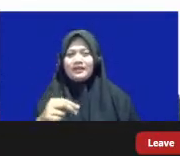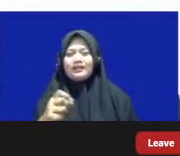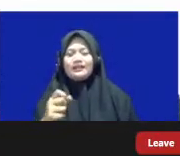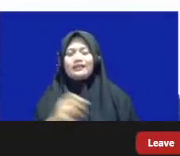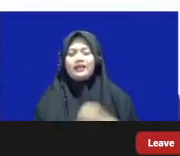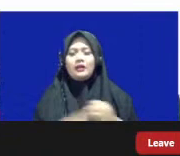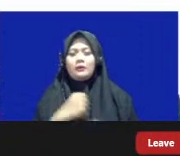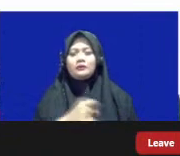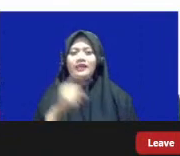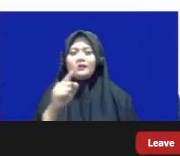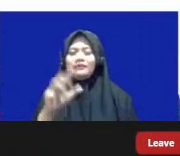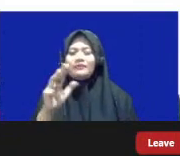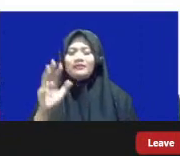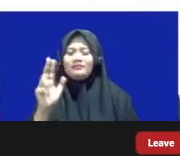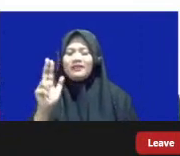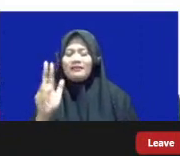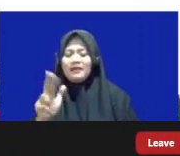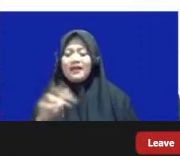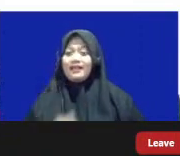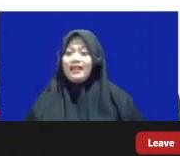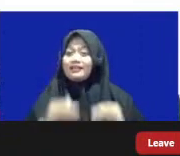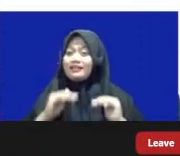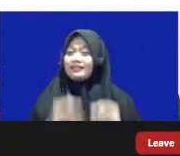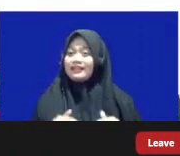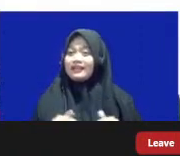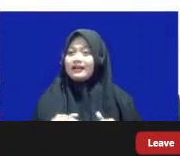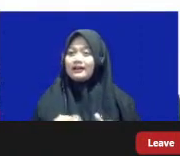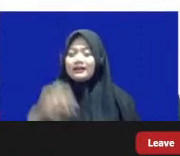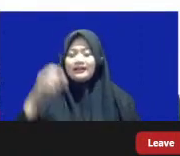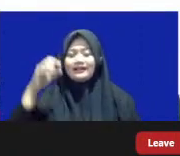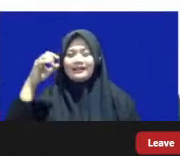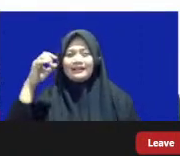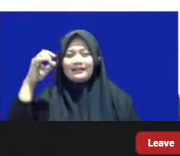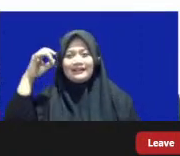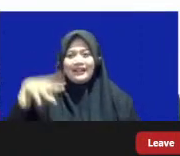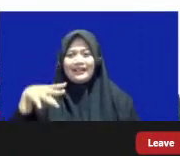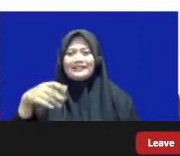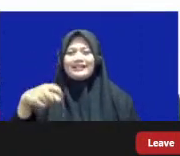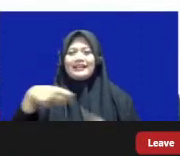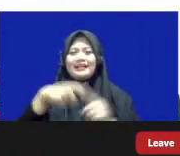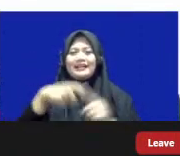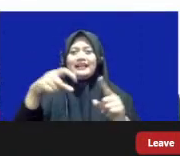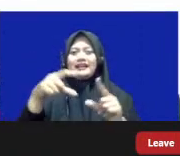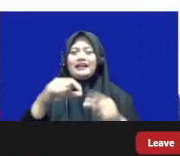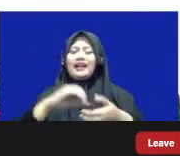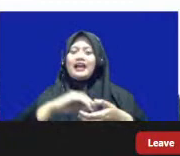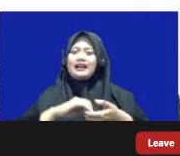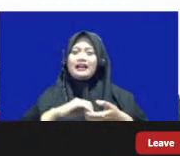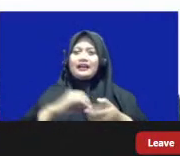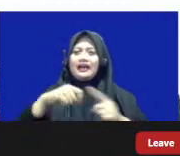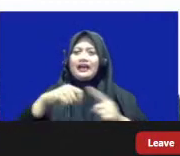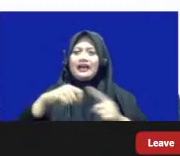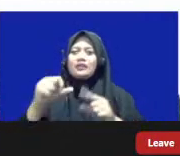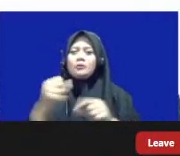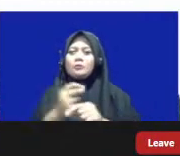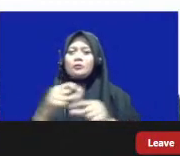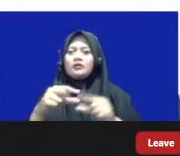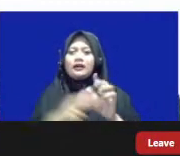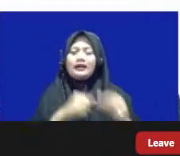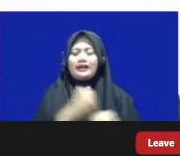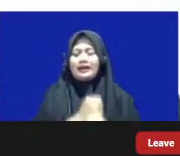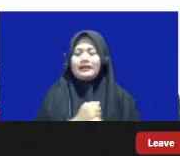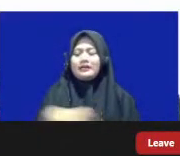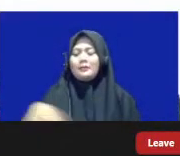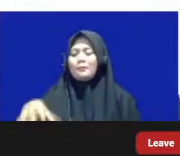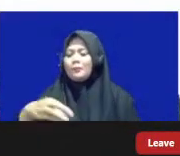called Talibura in the Kabupaten of Sika, in Maumere, on the island of Flores in southeast